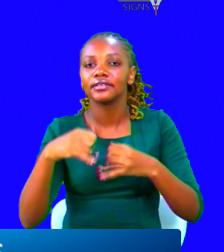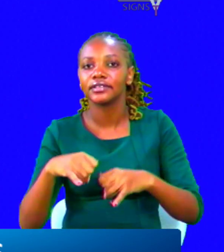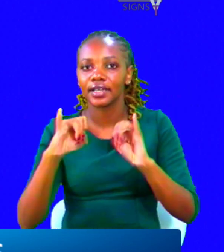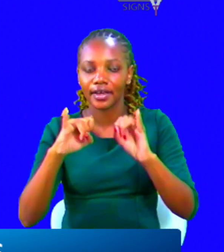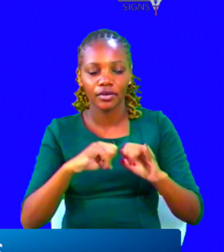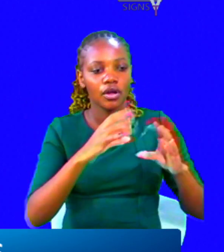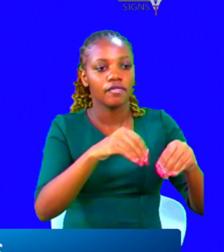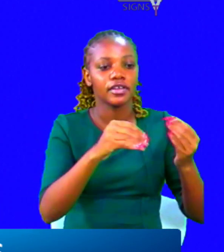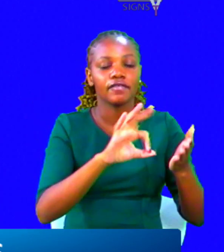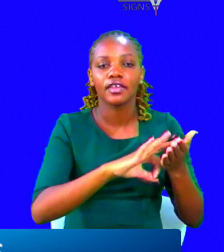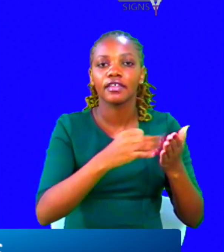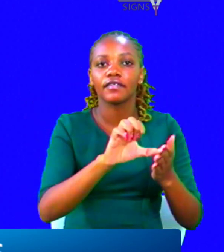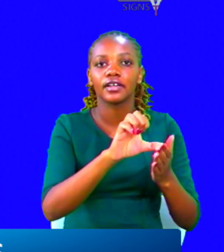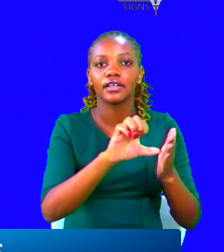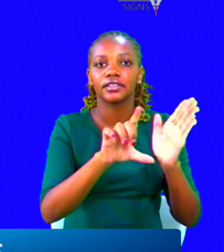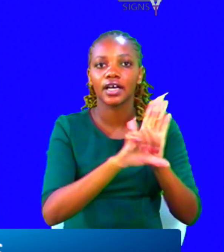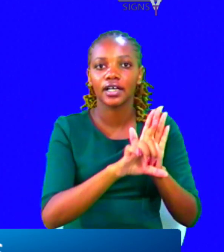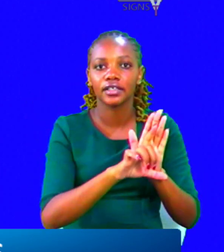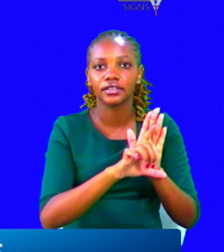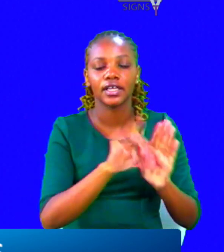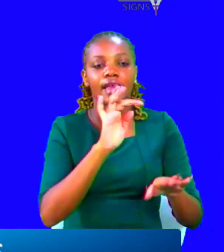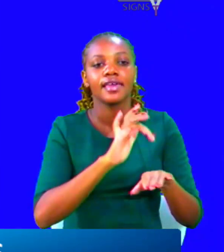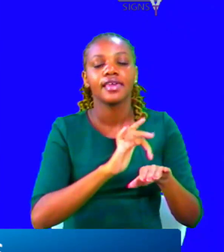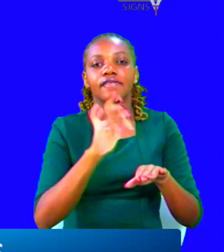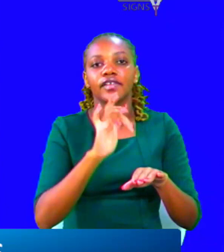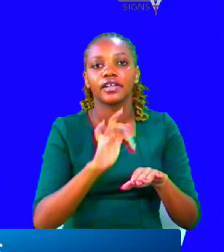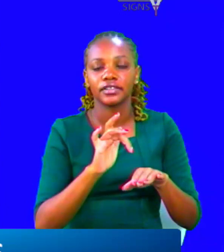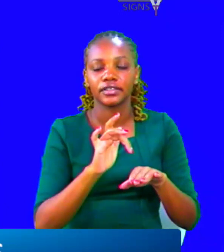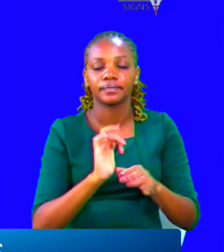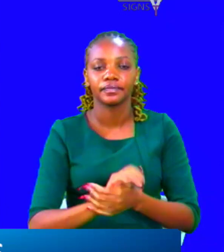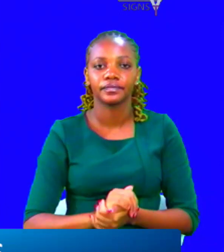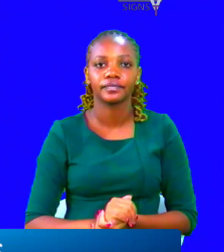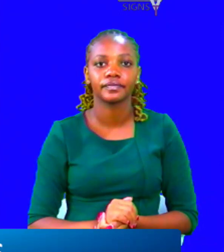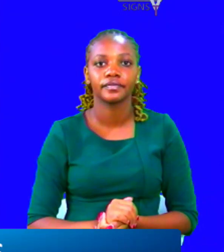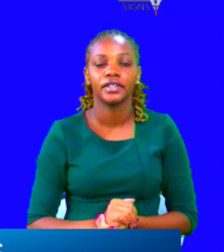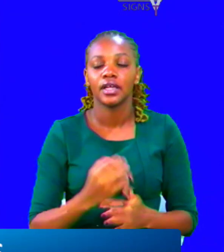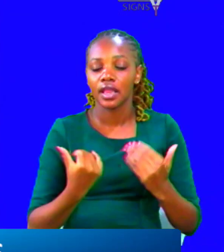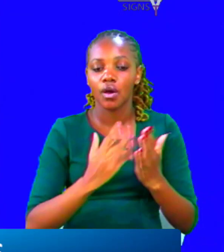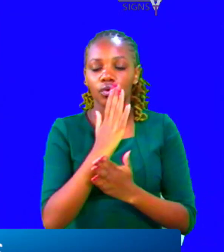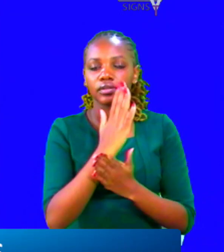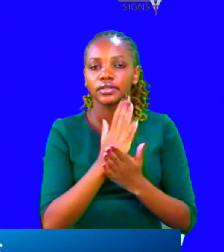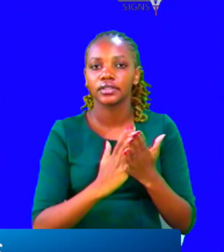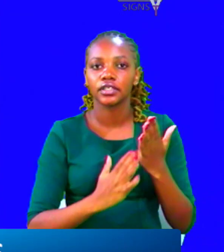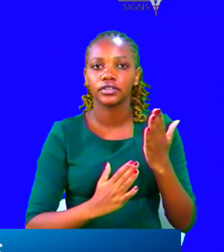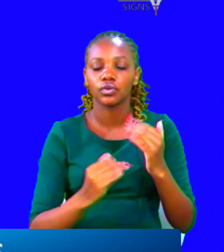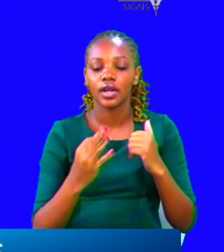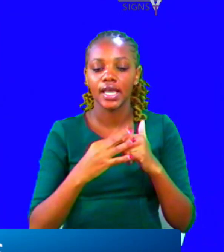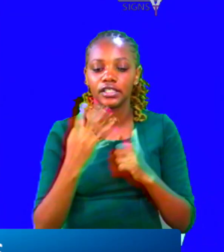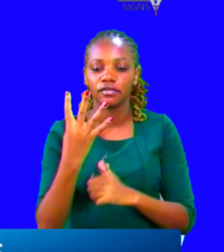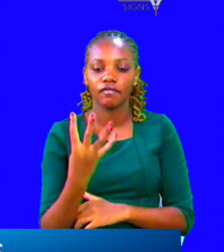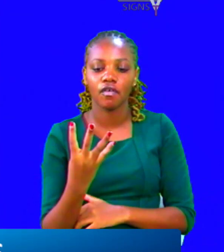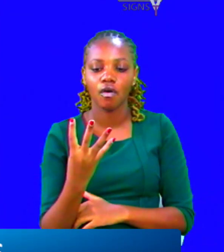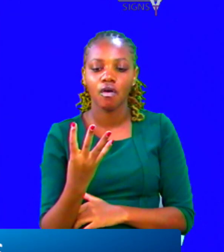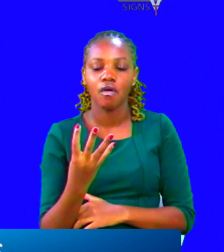suspend any attempt at giving the Finance Act retroactive effect. Provisions of